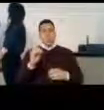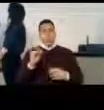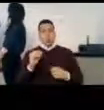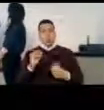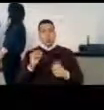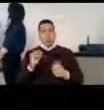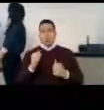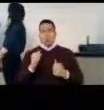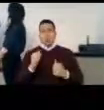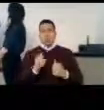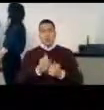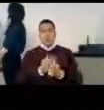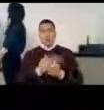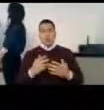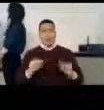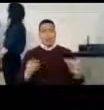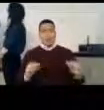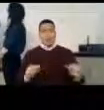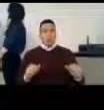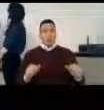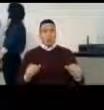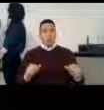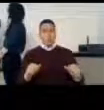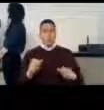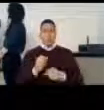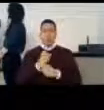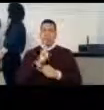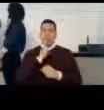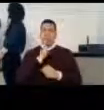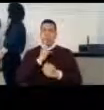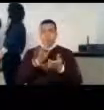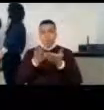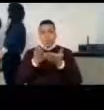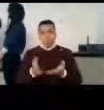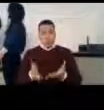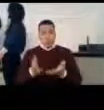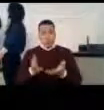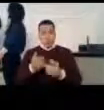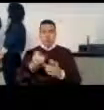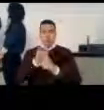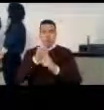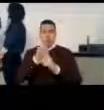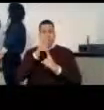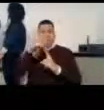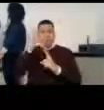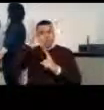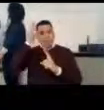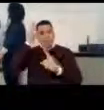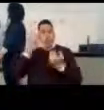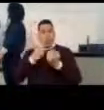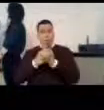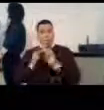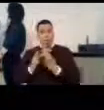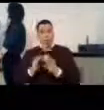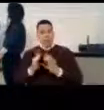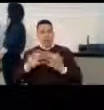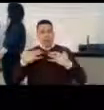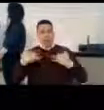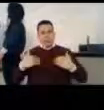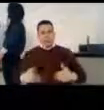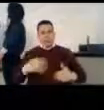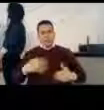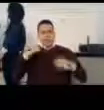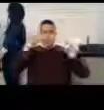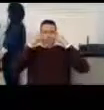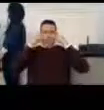everything you can to make sure that you, as a parent, as an advocate, are physically and mentally well?